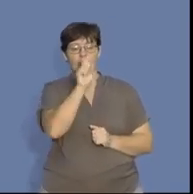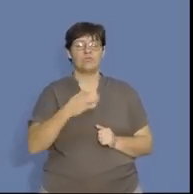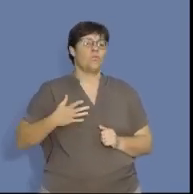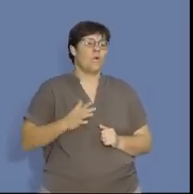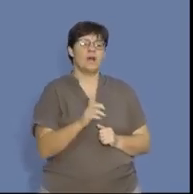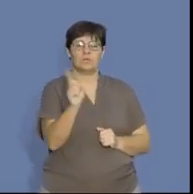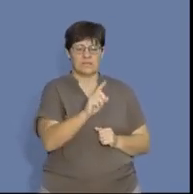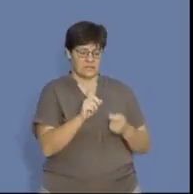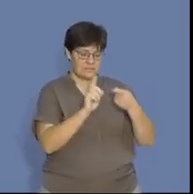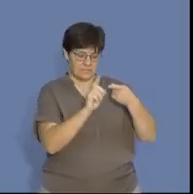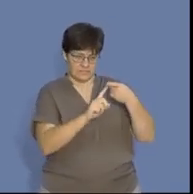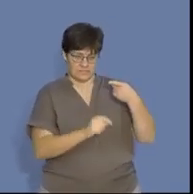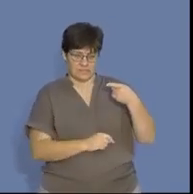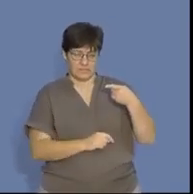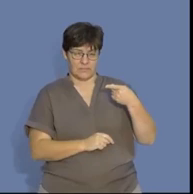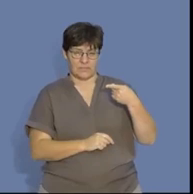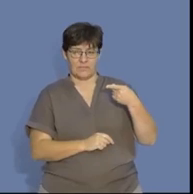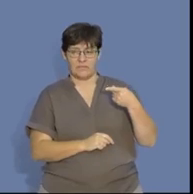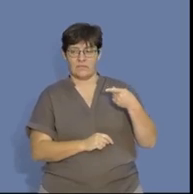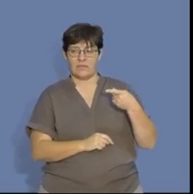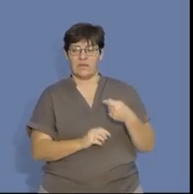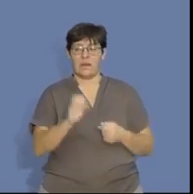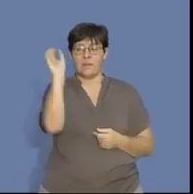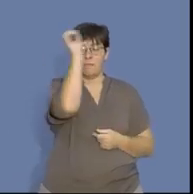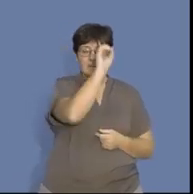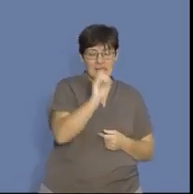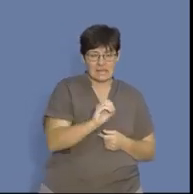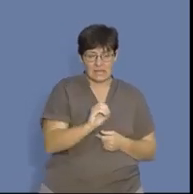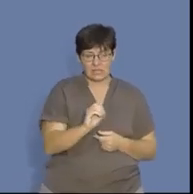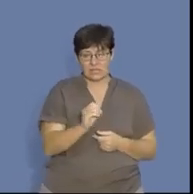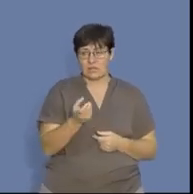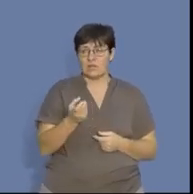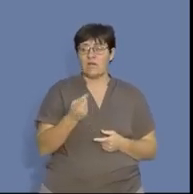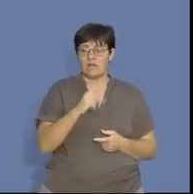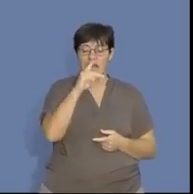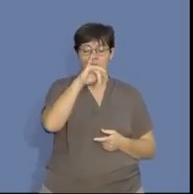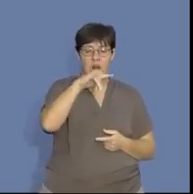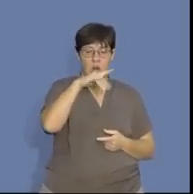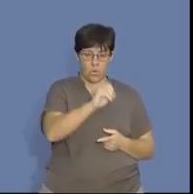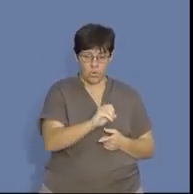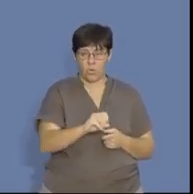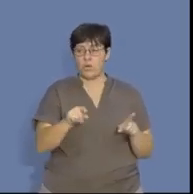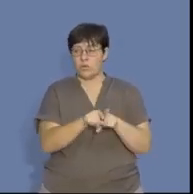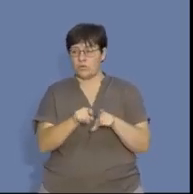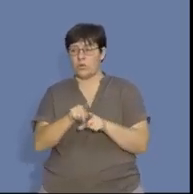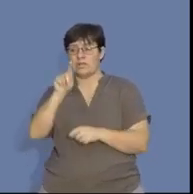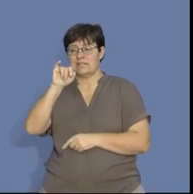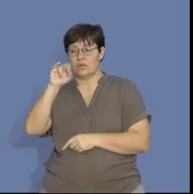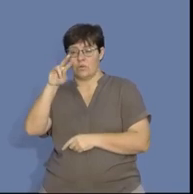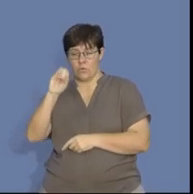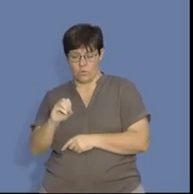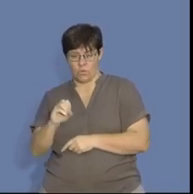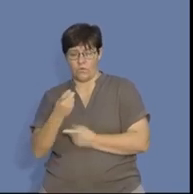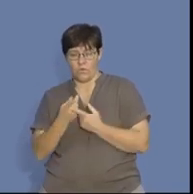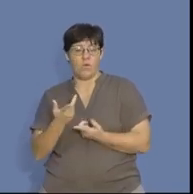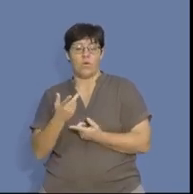question wants us to calculate the percentage earnings of Kylo and